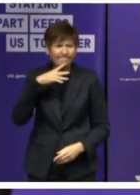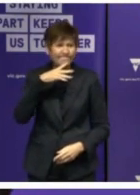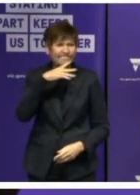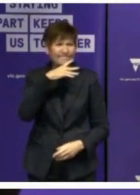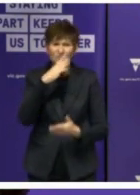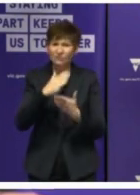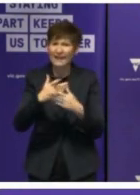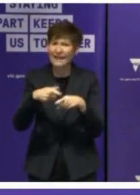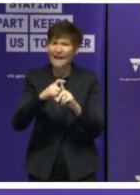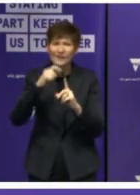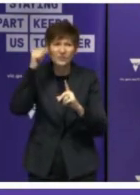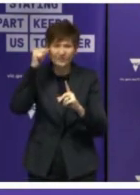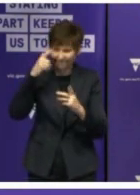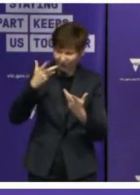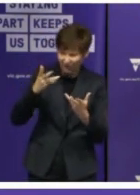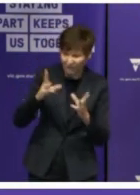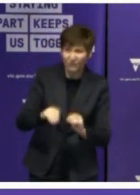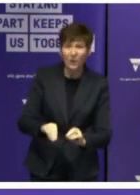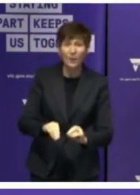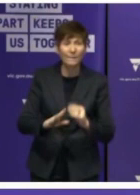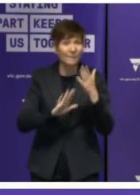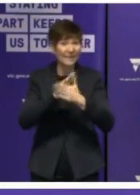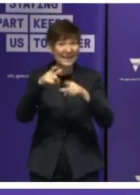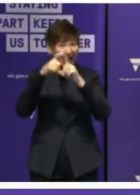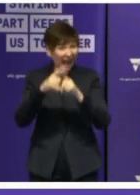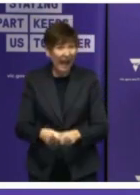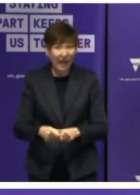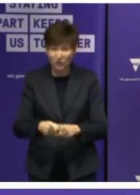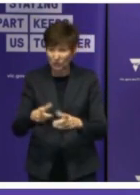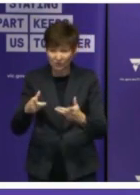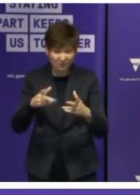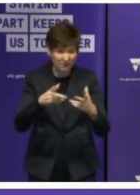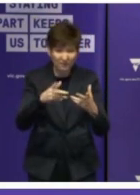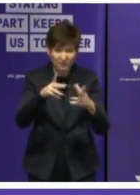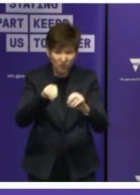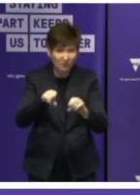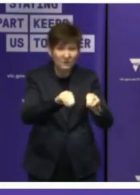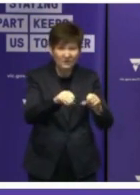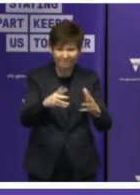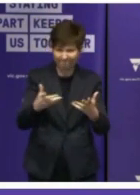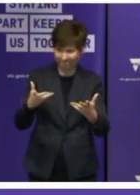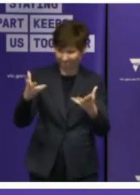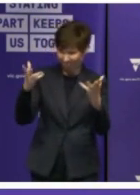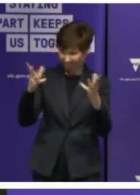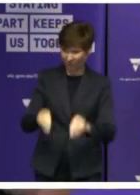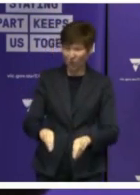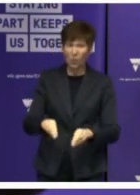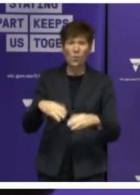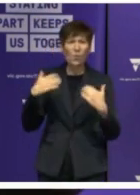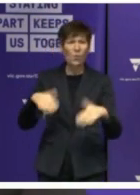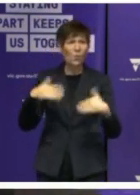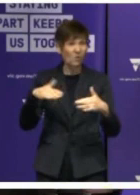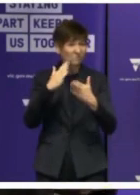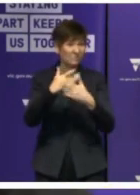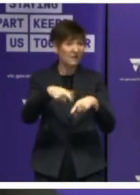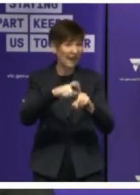what's made fundamentally necessary these really very challenging settings, these very difficult decisions we've had to make to